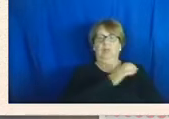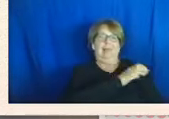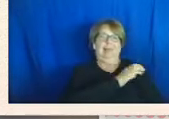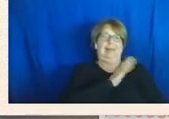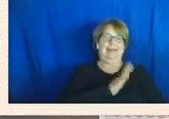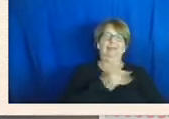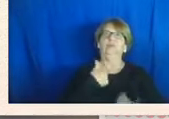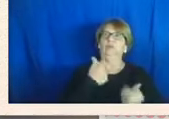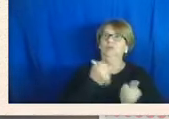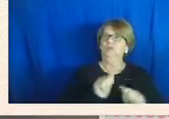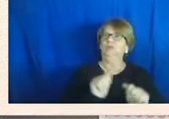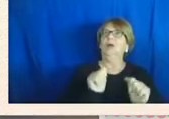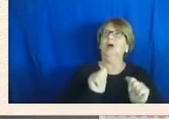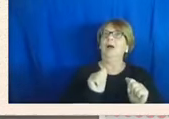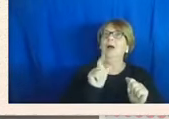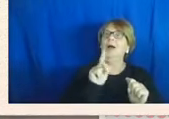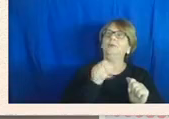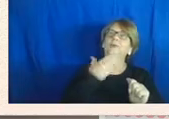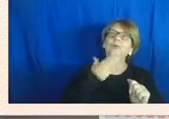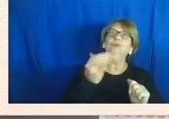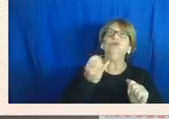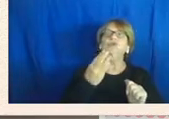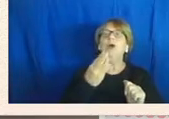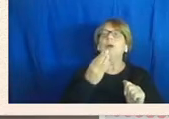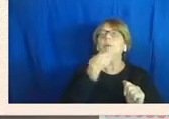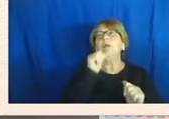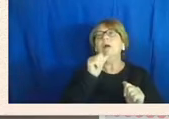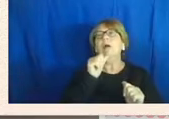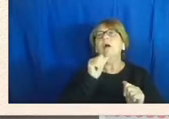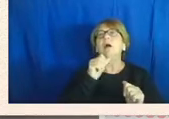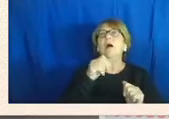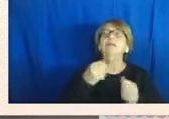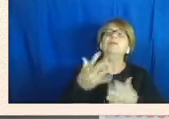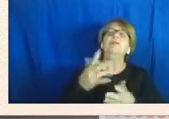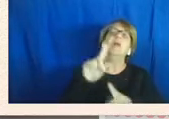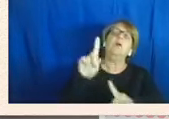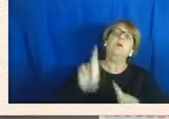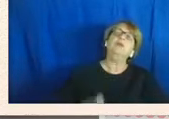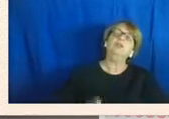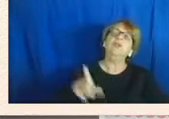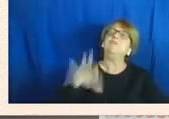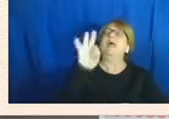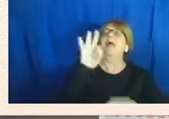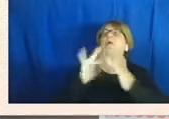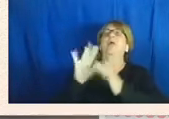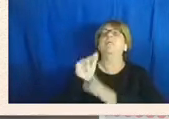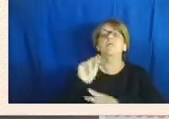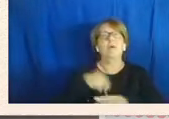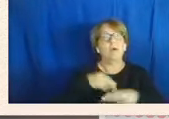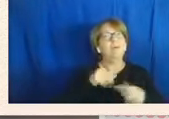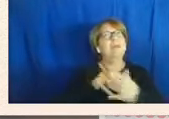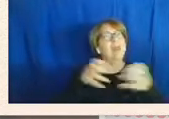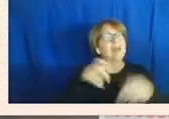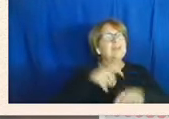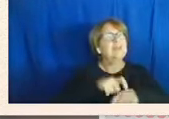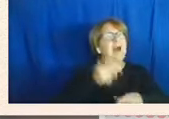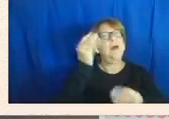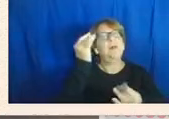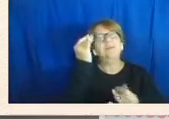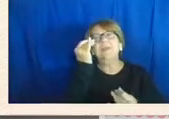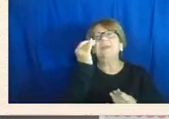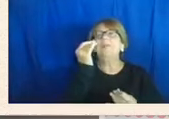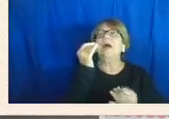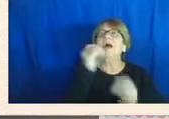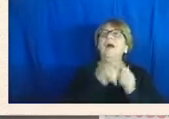good job of we don't just give you like a questionnaire that you found online, right? We spend a lot of time thinking about how often is